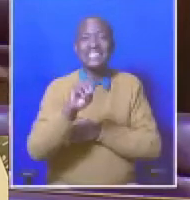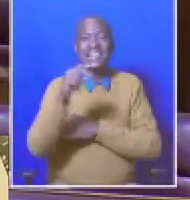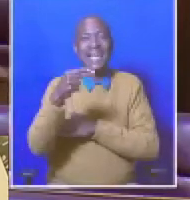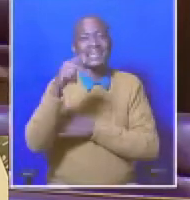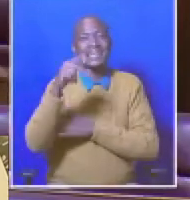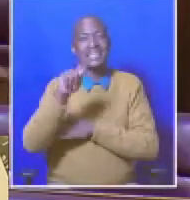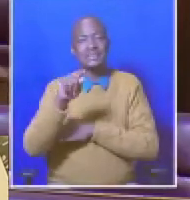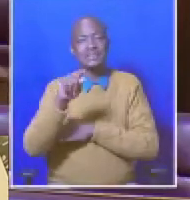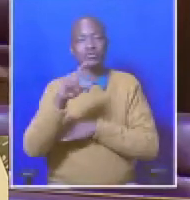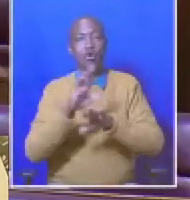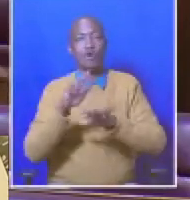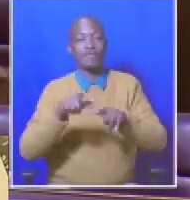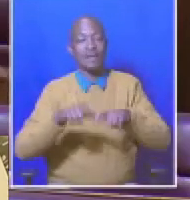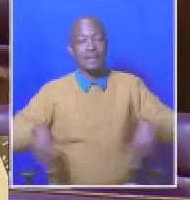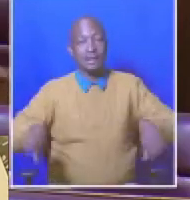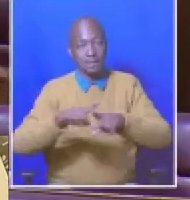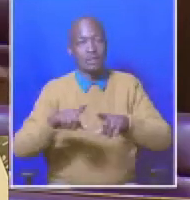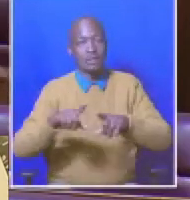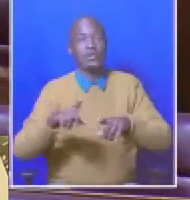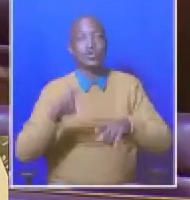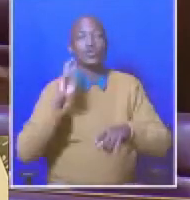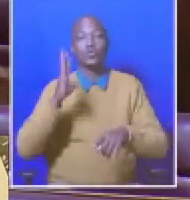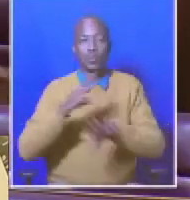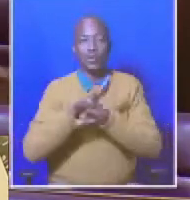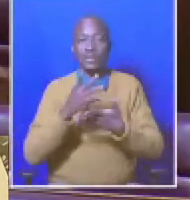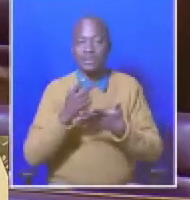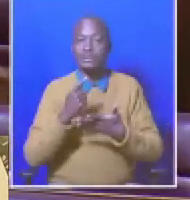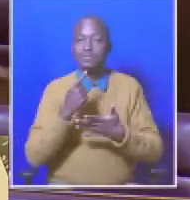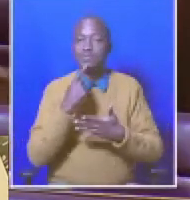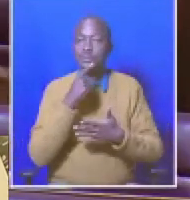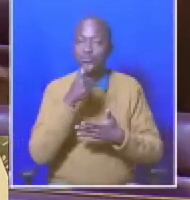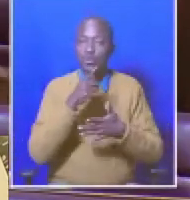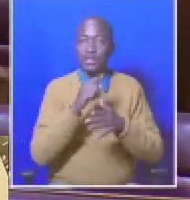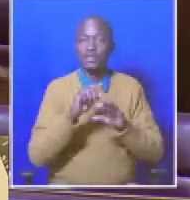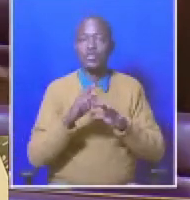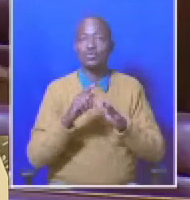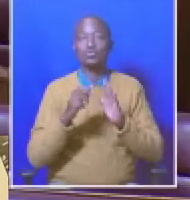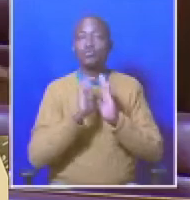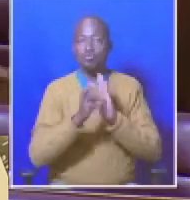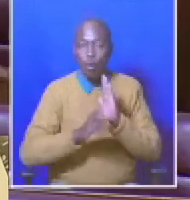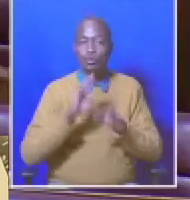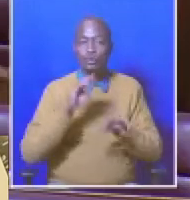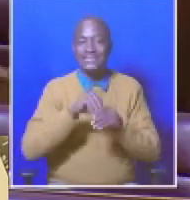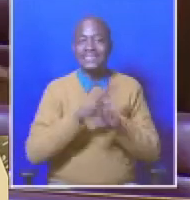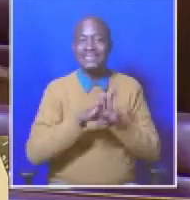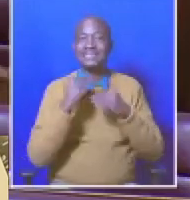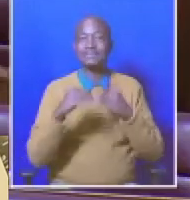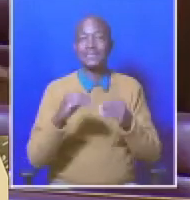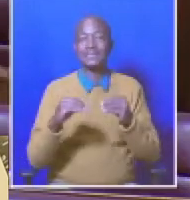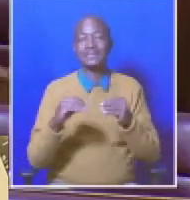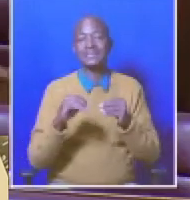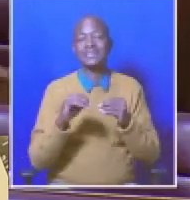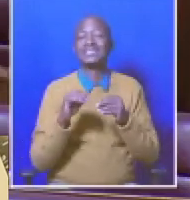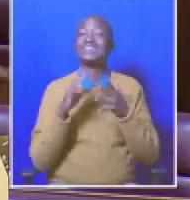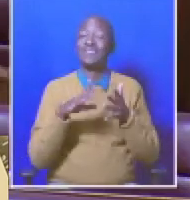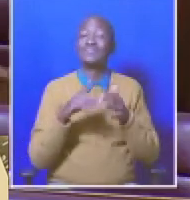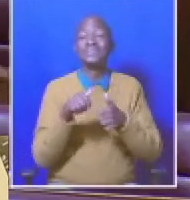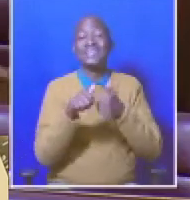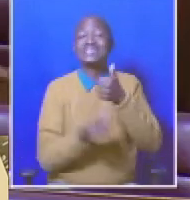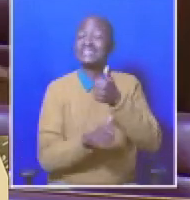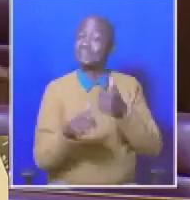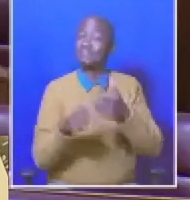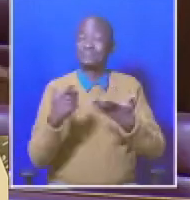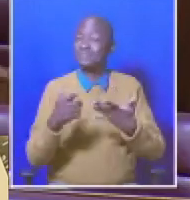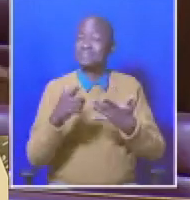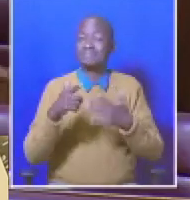will be subject to quotas in his farming business. Therefore, Honorable Deputy President, are these